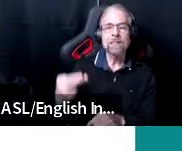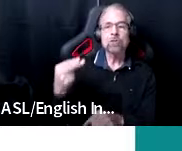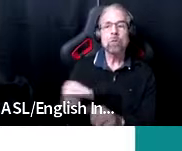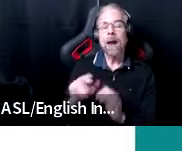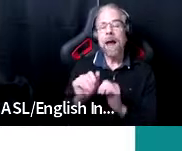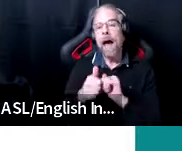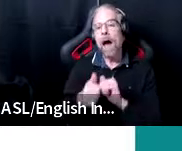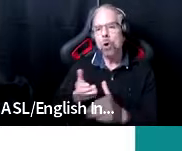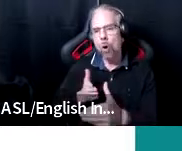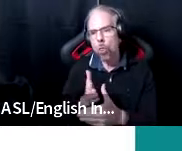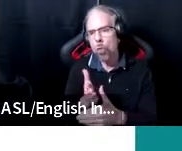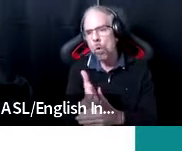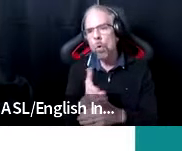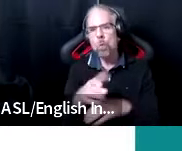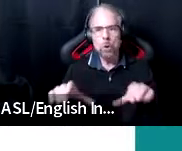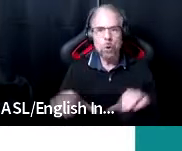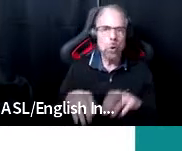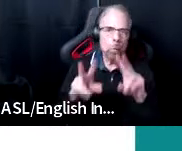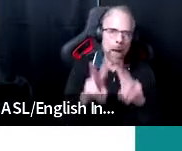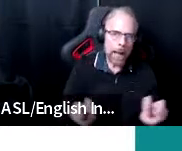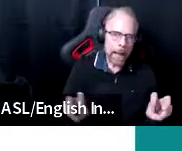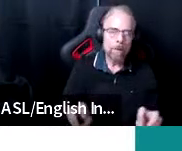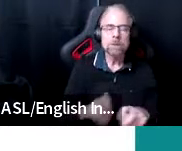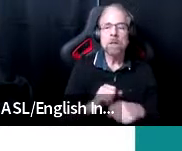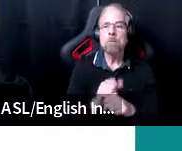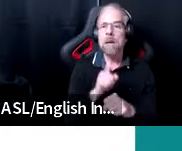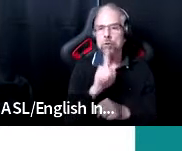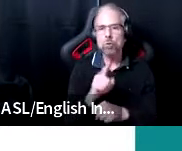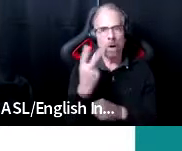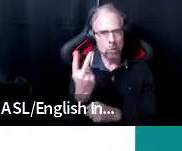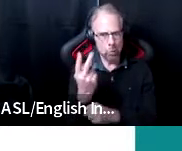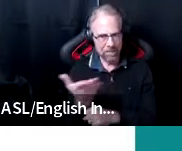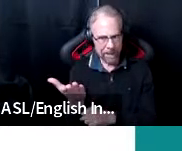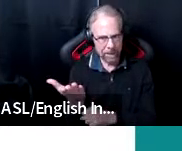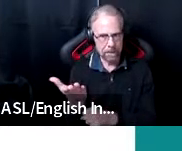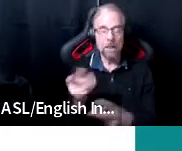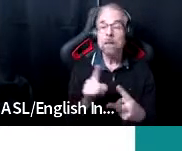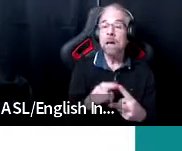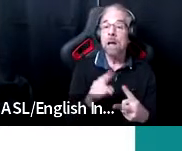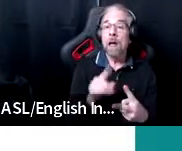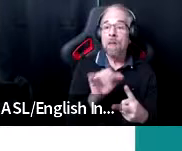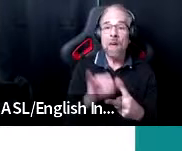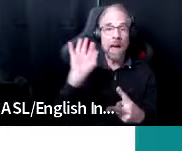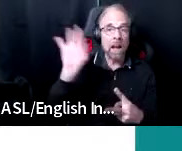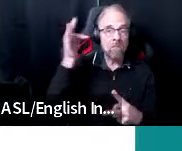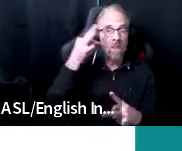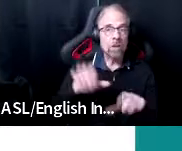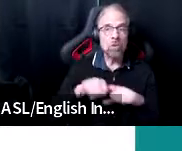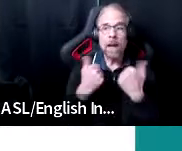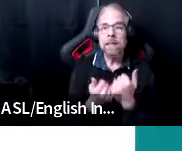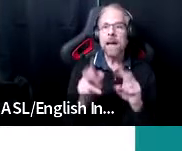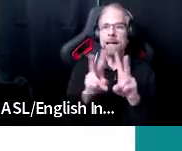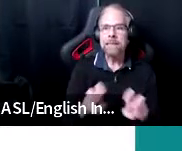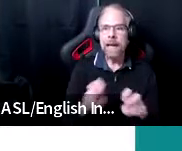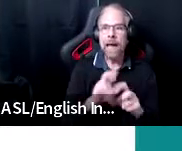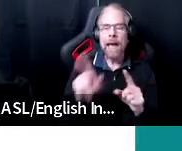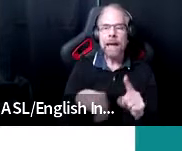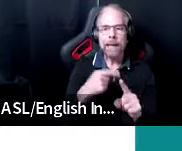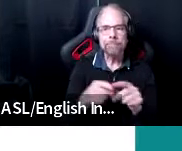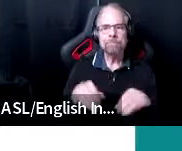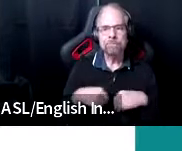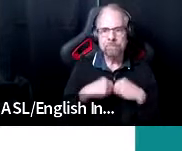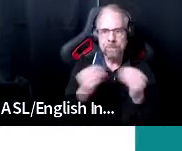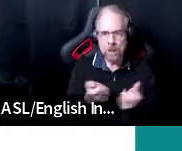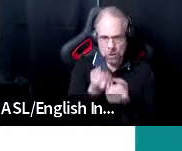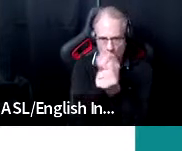do analysis to ensure two things: that federal agencies assess and disclose those environmental